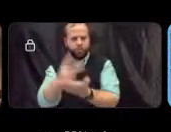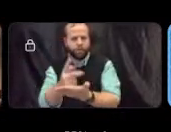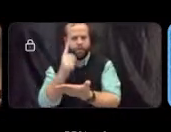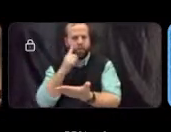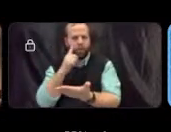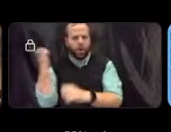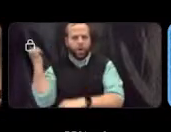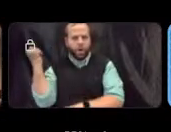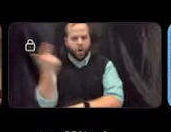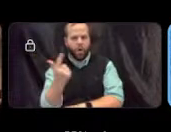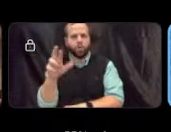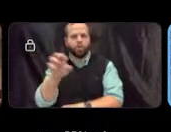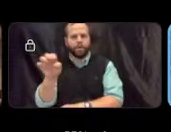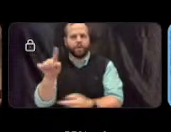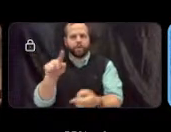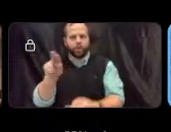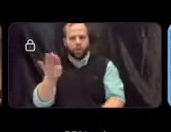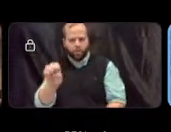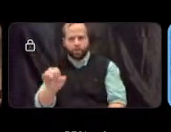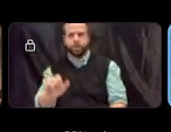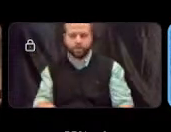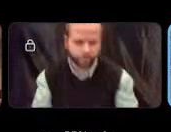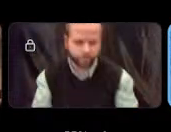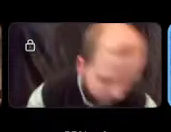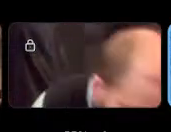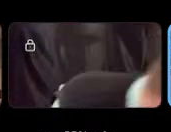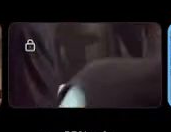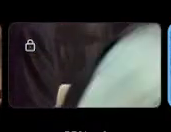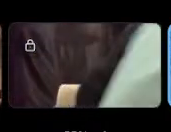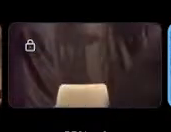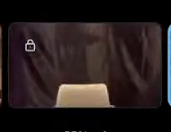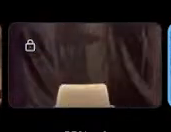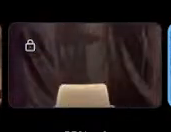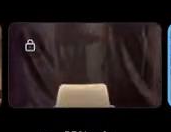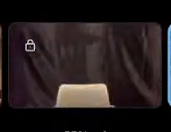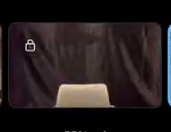rezoning. Is the applicant present?